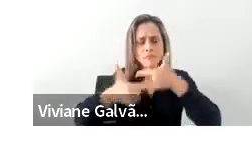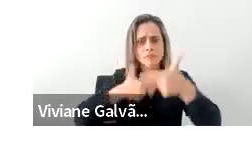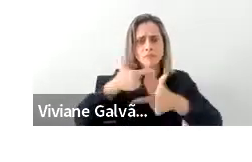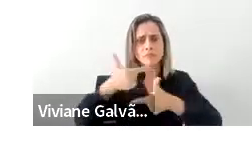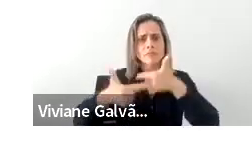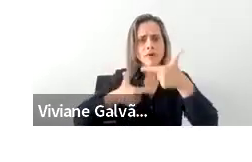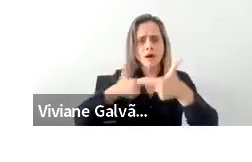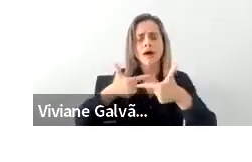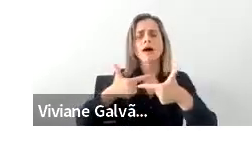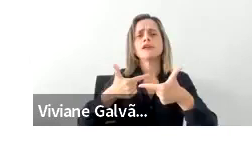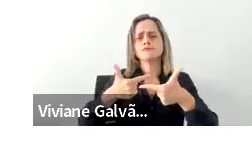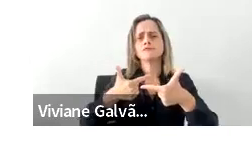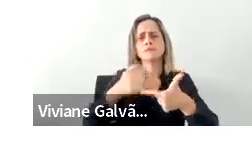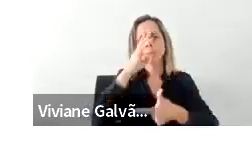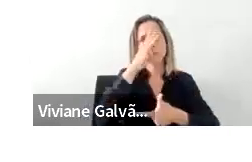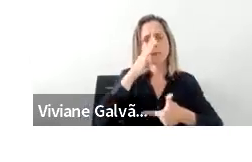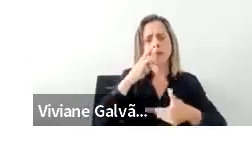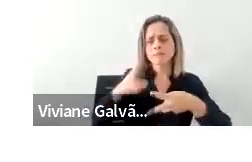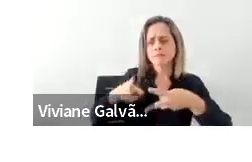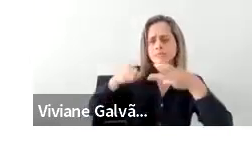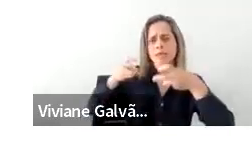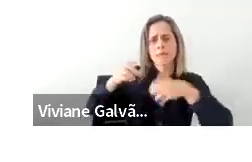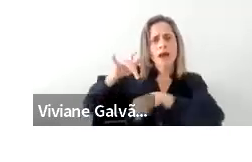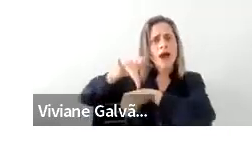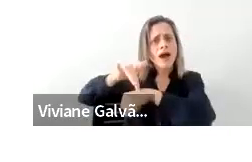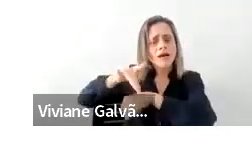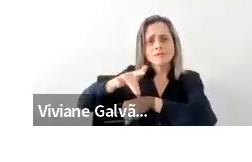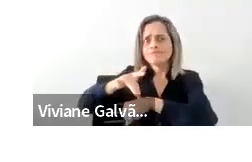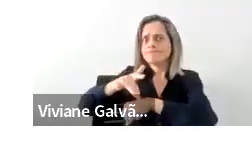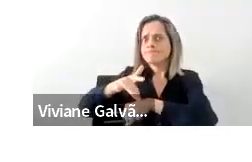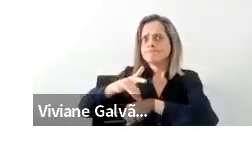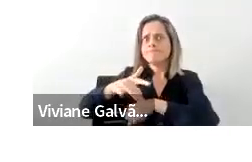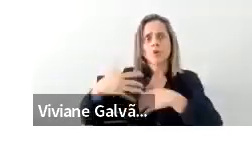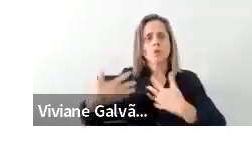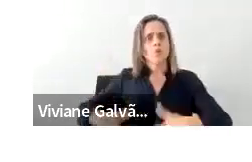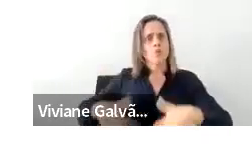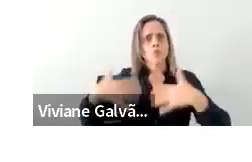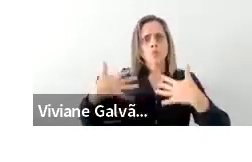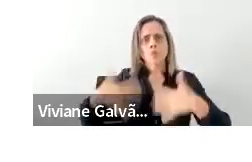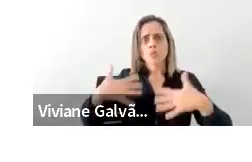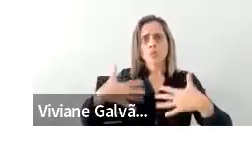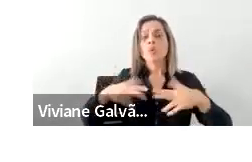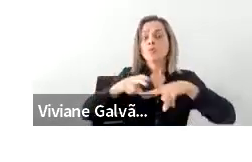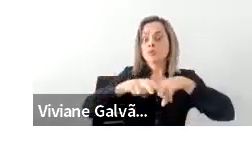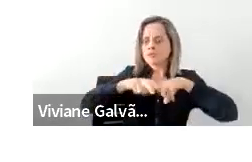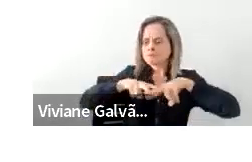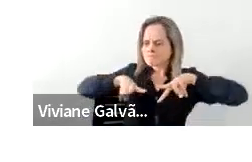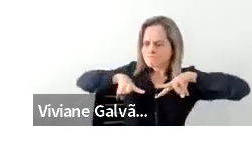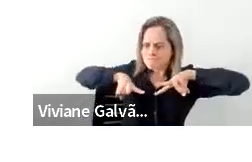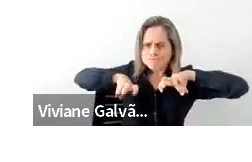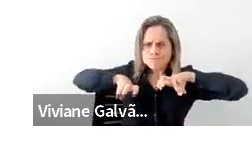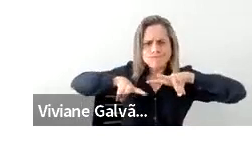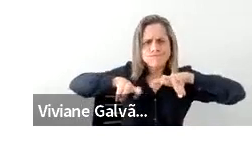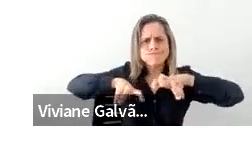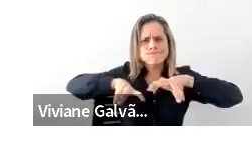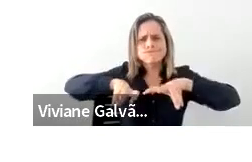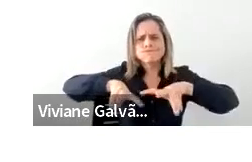And Marx aims to penetrate this absurdity and the heights of absurdity of these forms as they develop